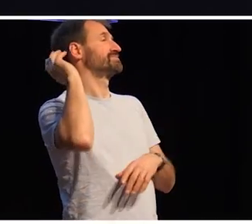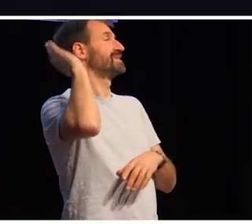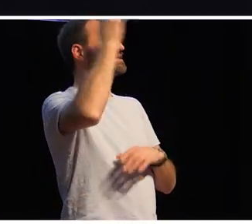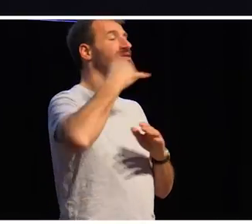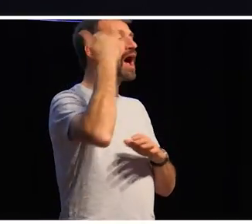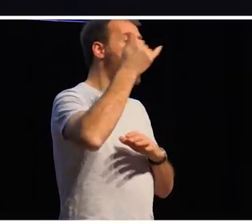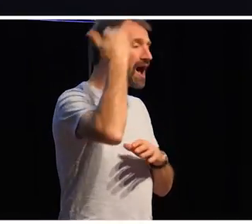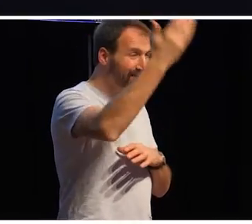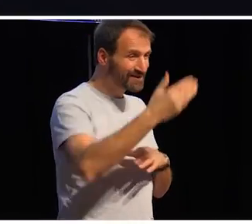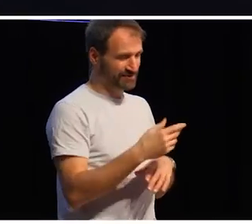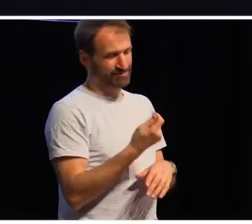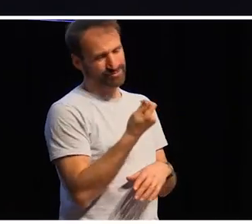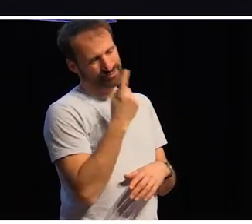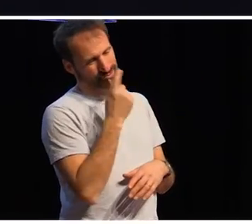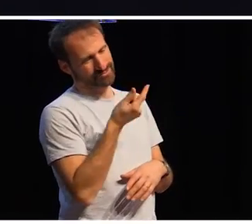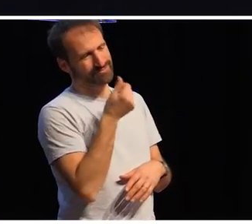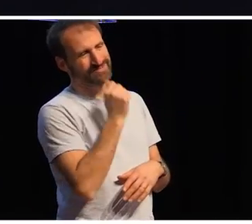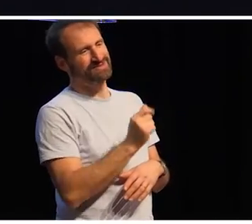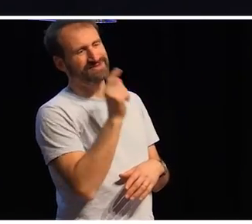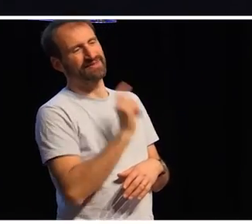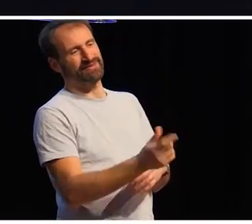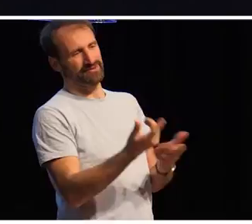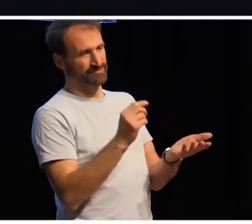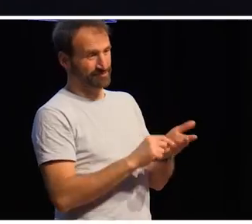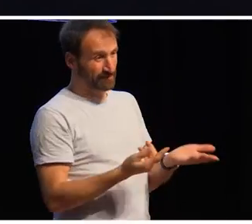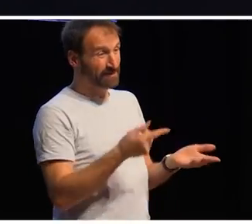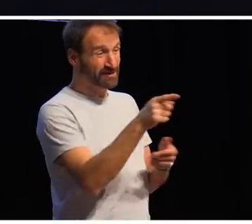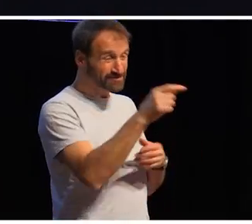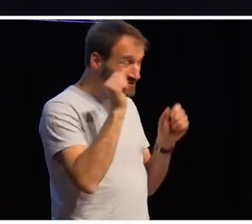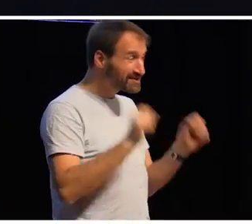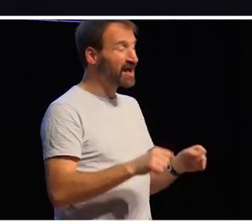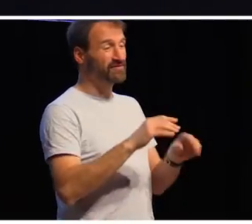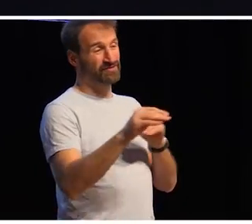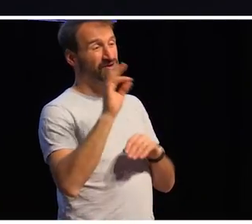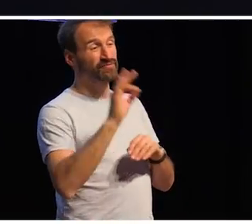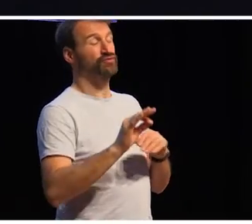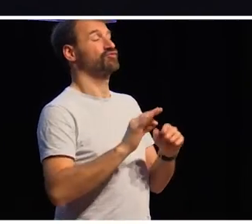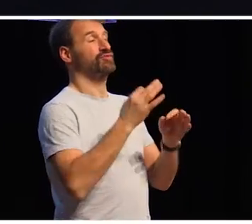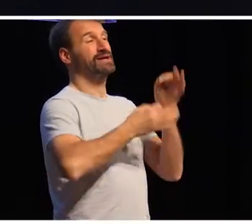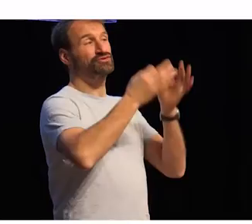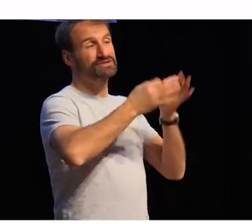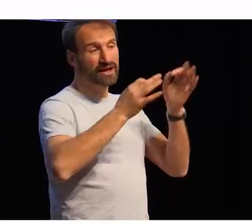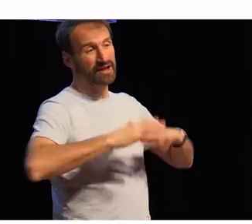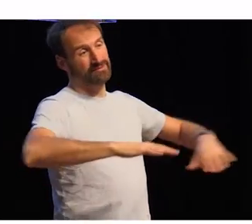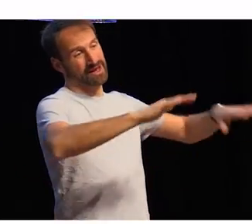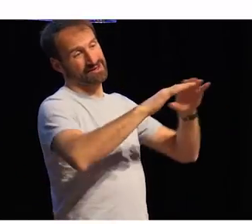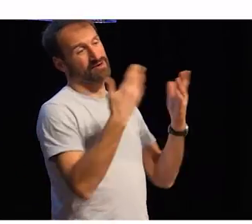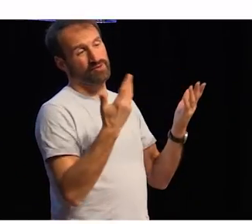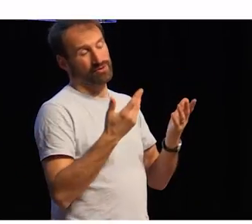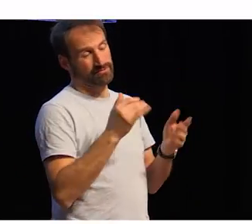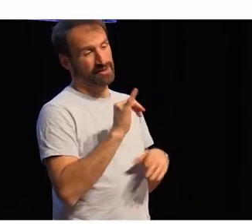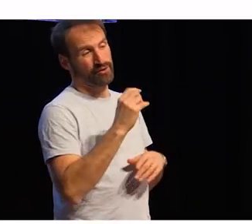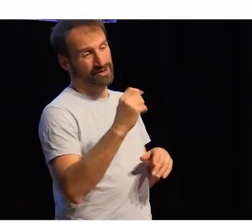you can use for industrial IoT systems or Internet of Things system. So let's talk about Internet